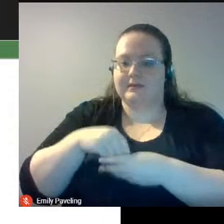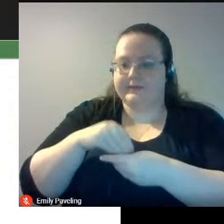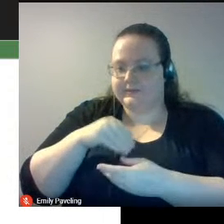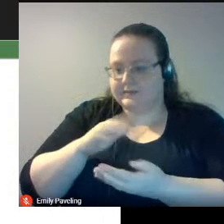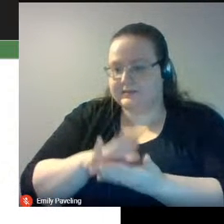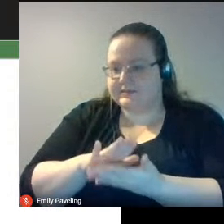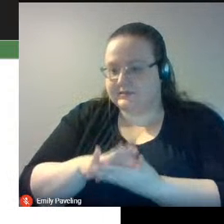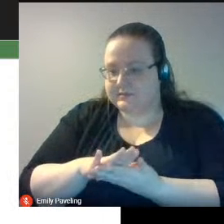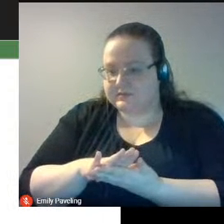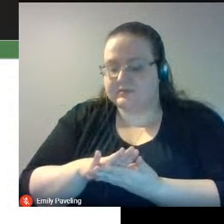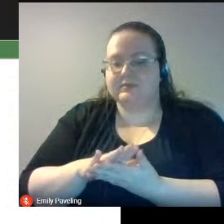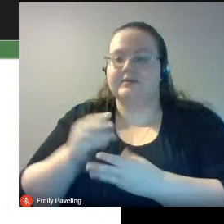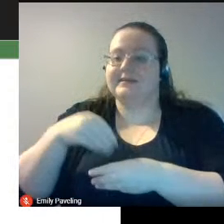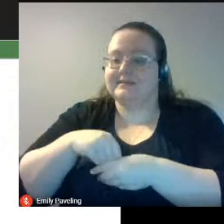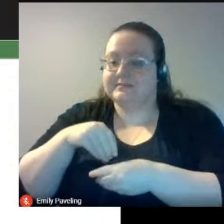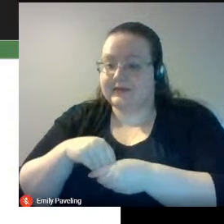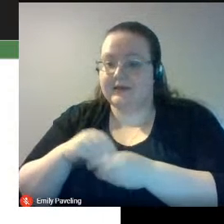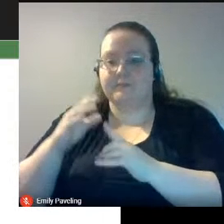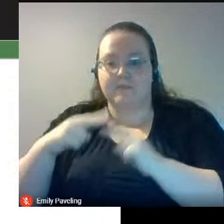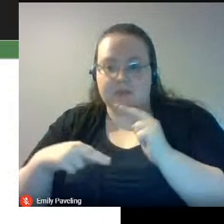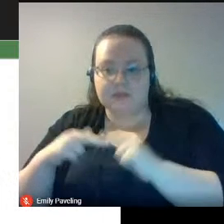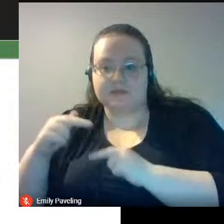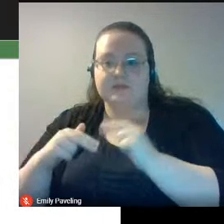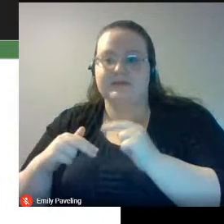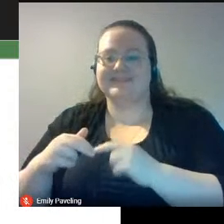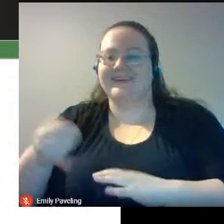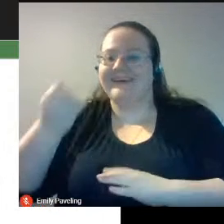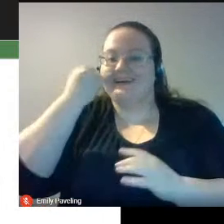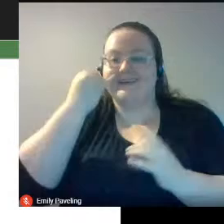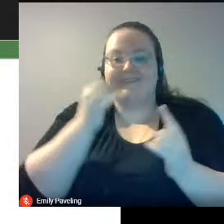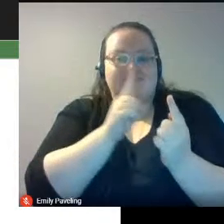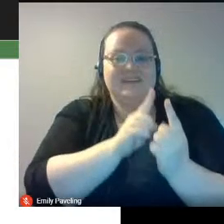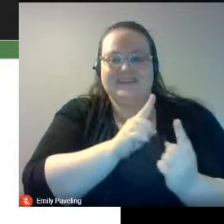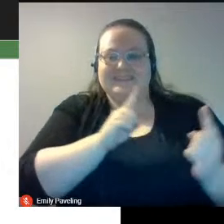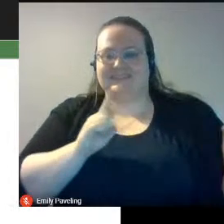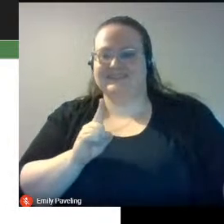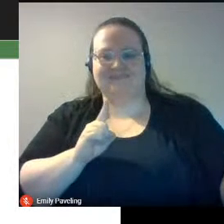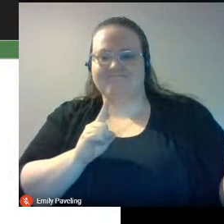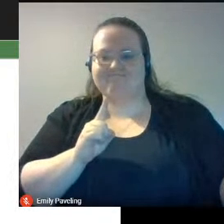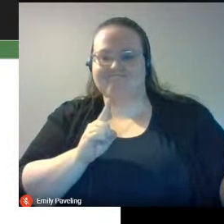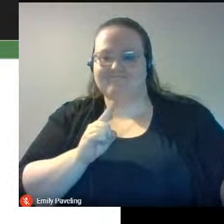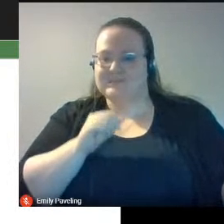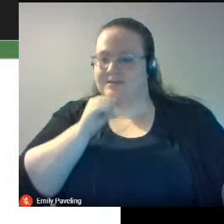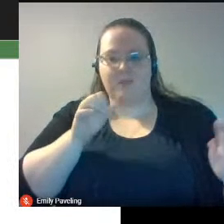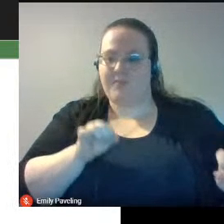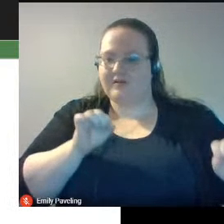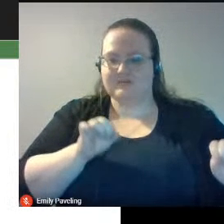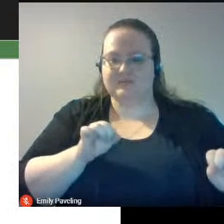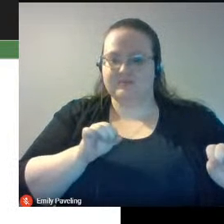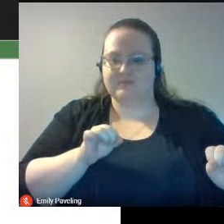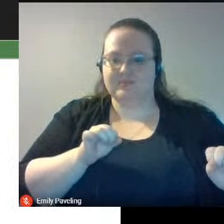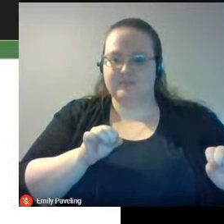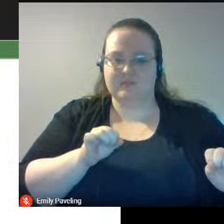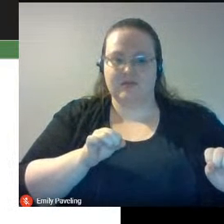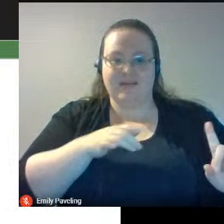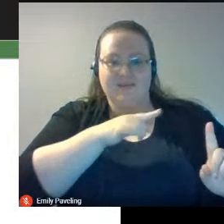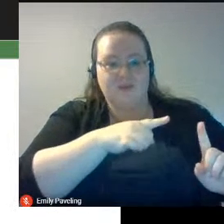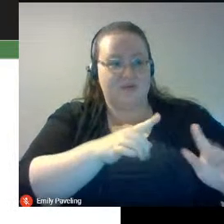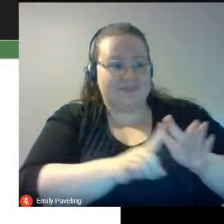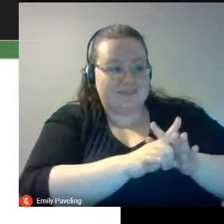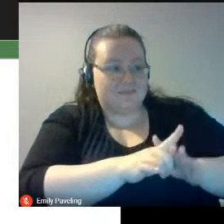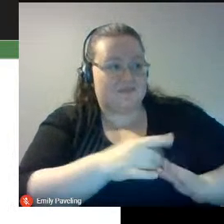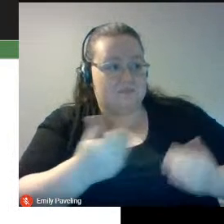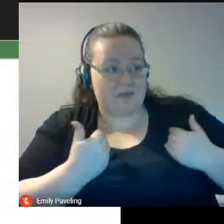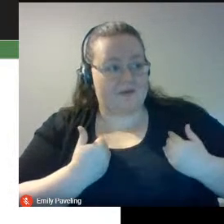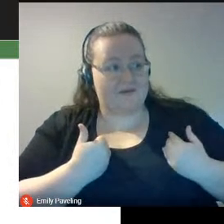be maintained, get tested if you or someone you know has symptoms of COVID-19, and stay home when you're